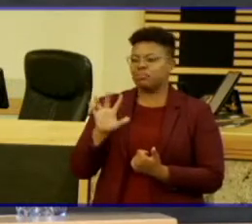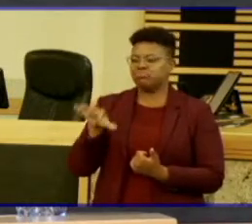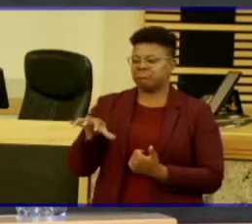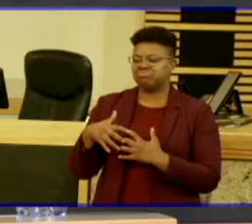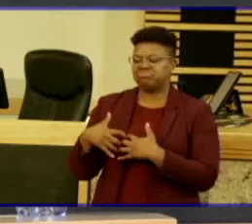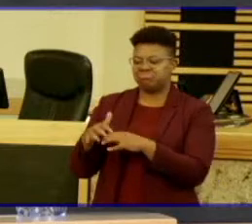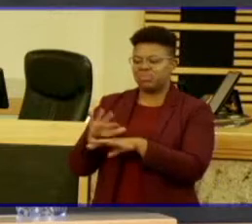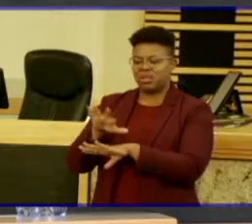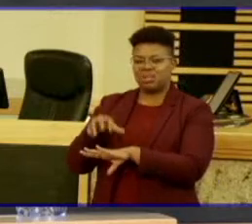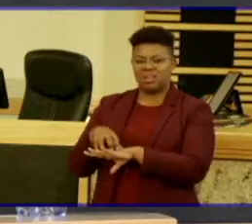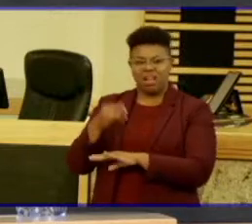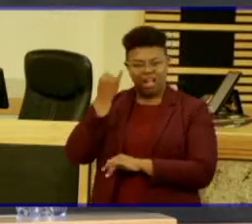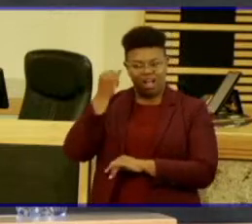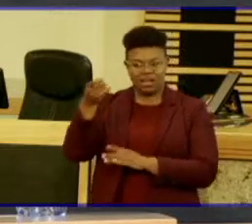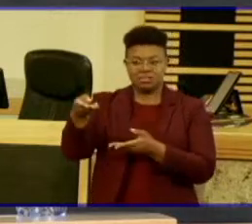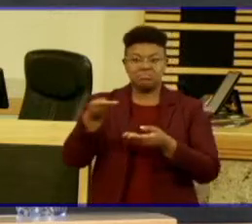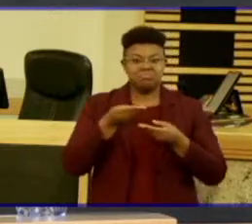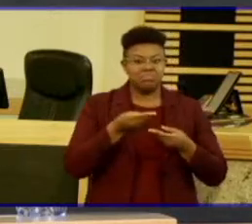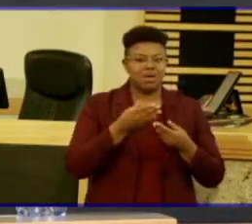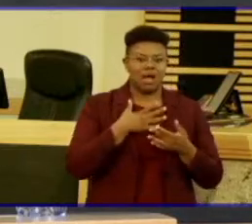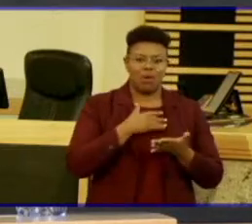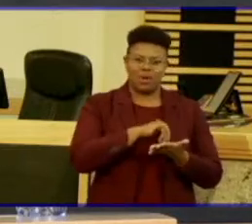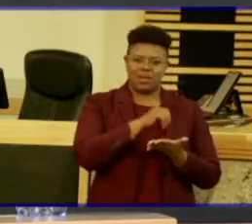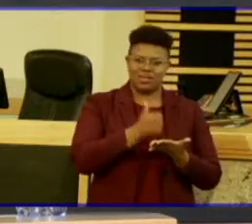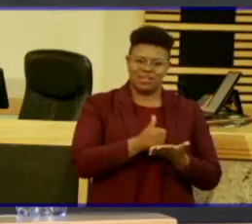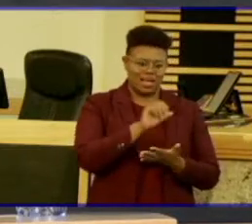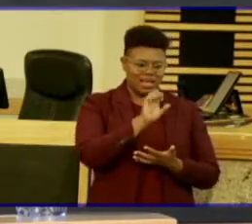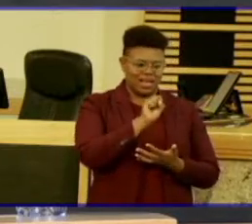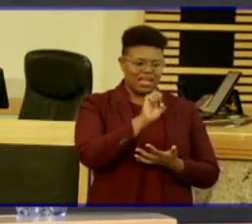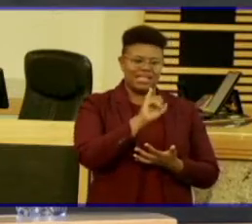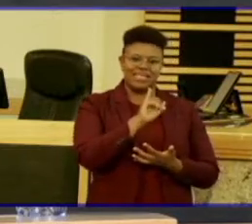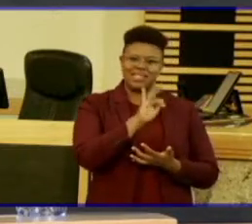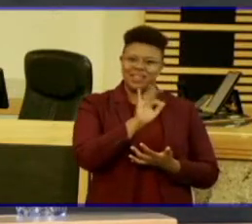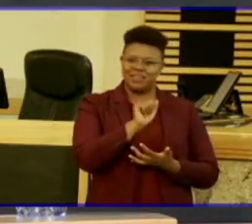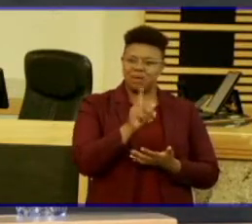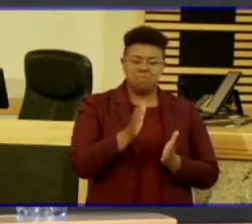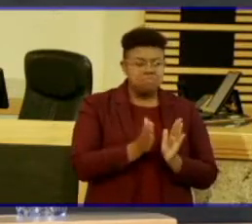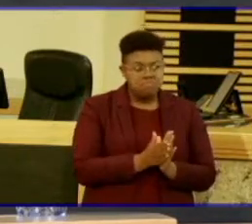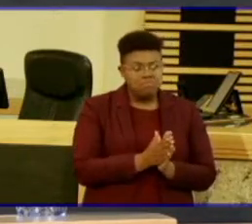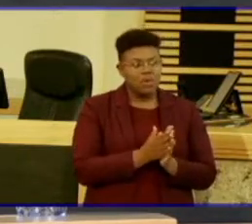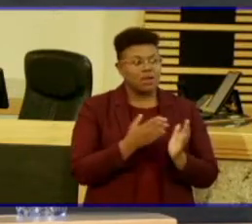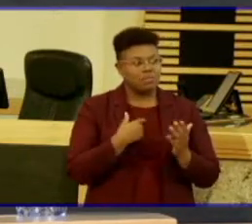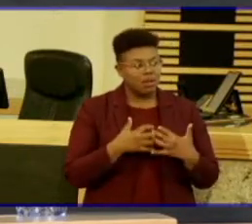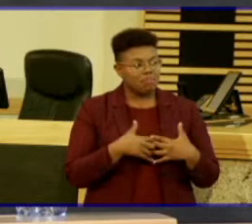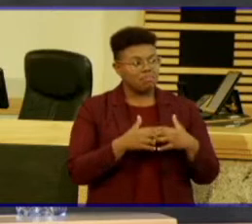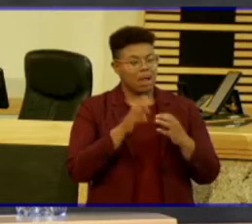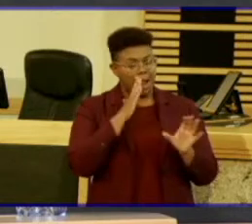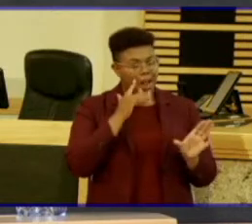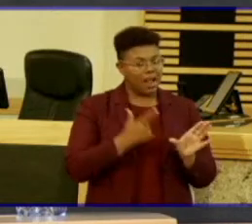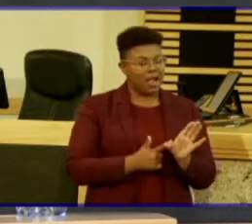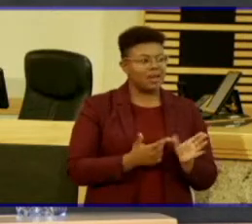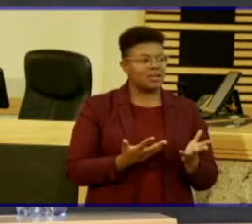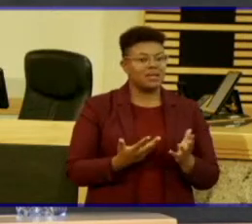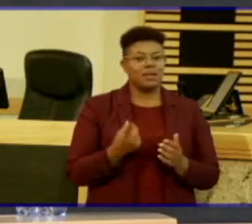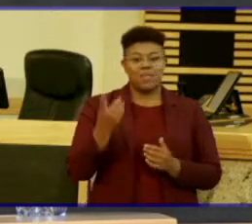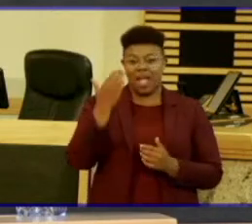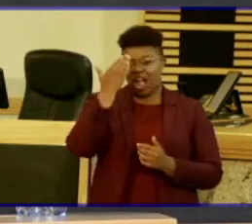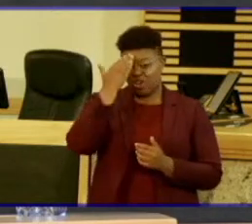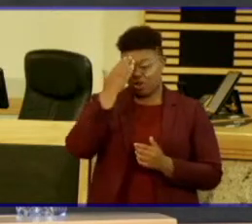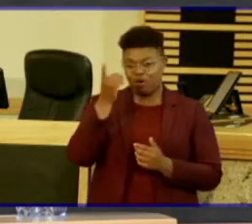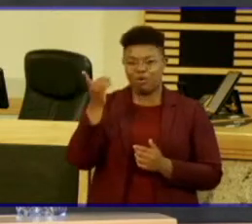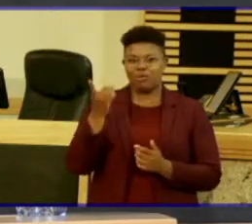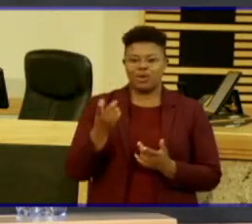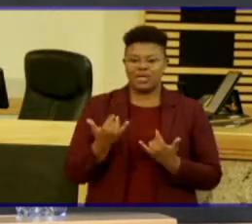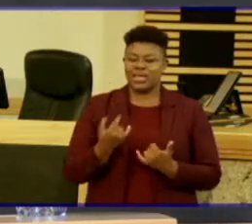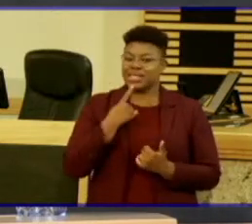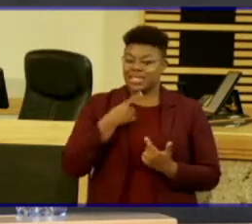people bring their ideas to our agencies like SIFA to finance their ideas into businesses. The amazi basendixelele into yokokuba